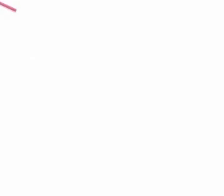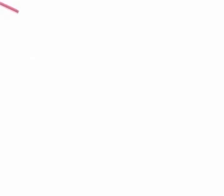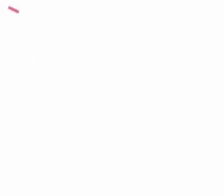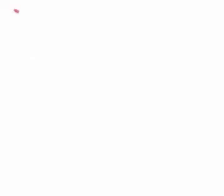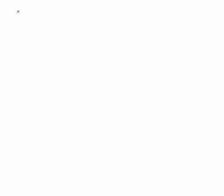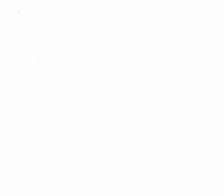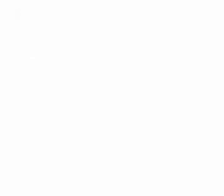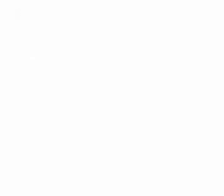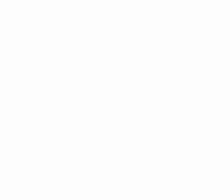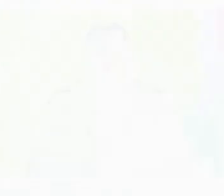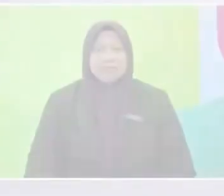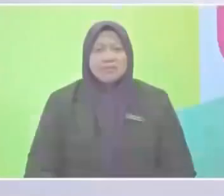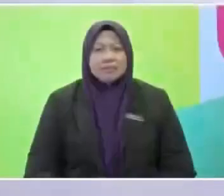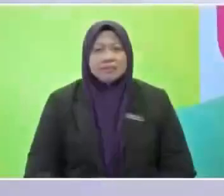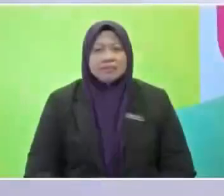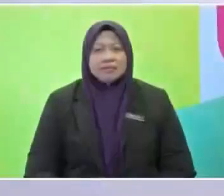KPM.